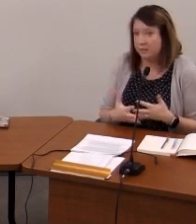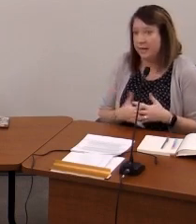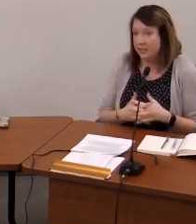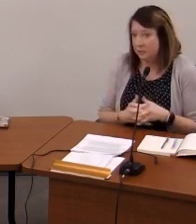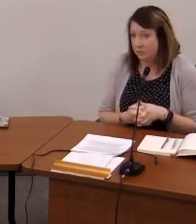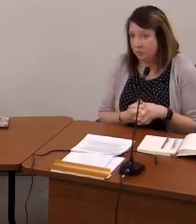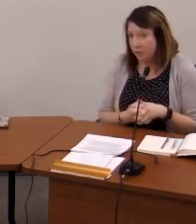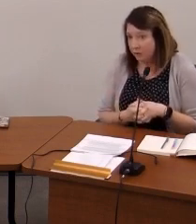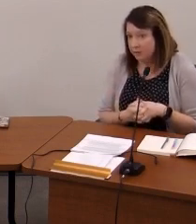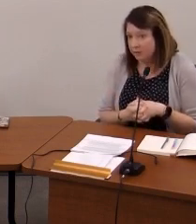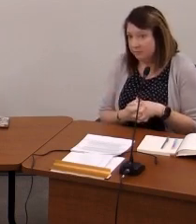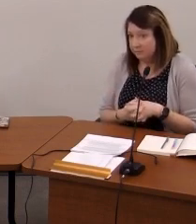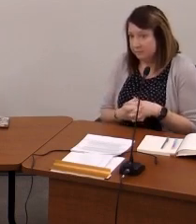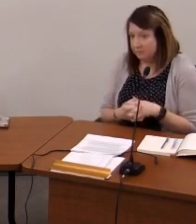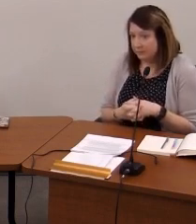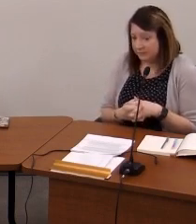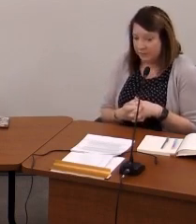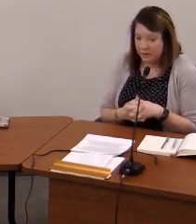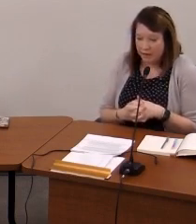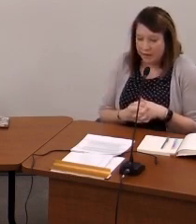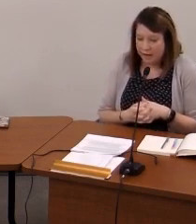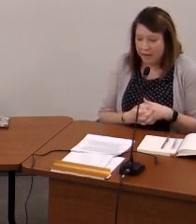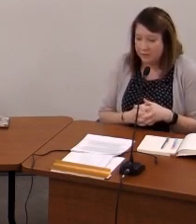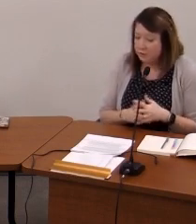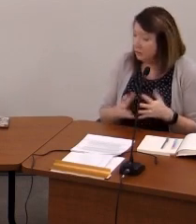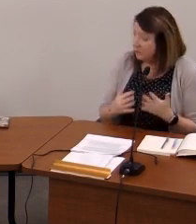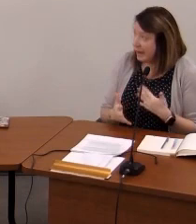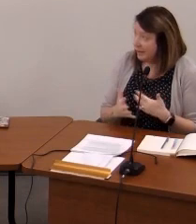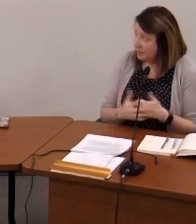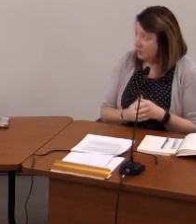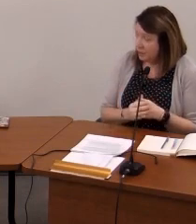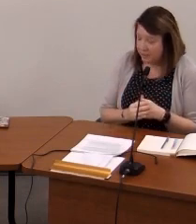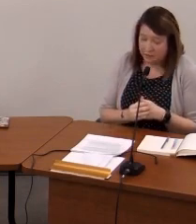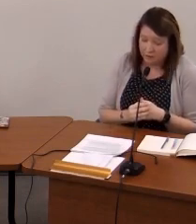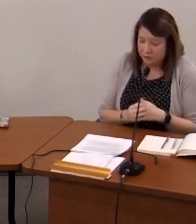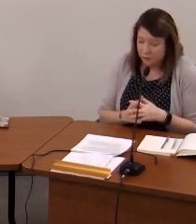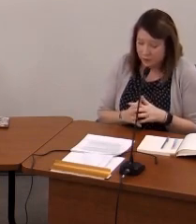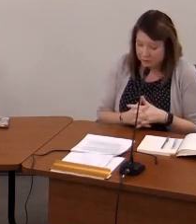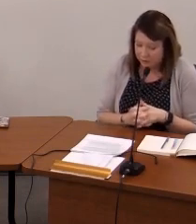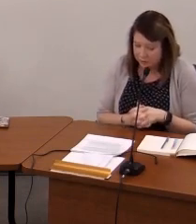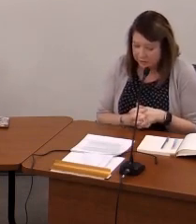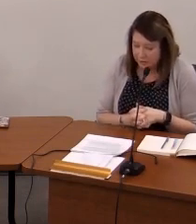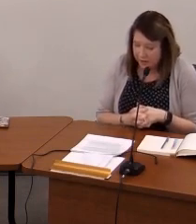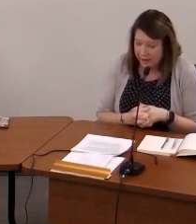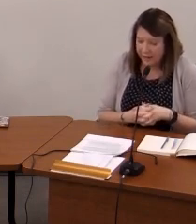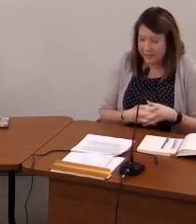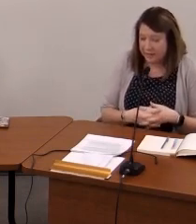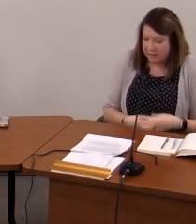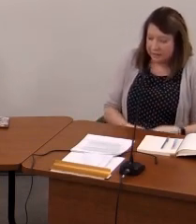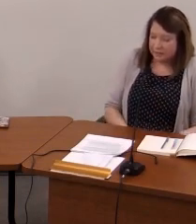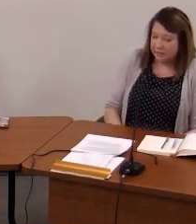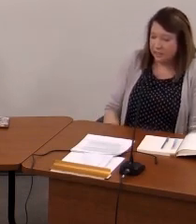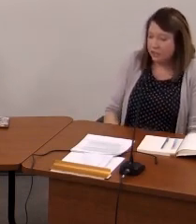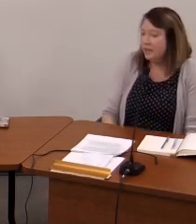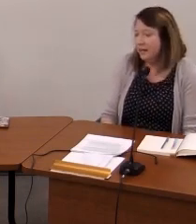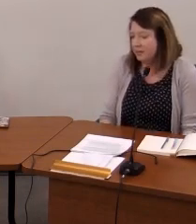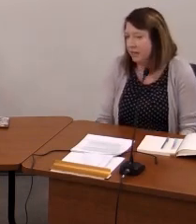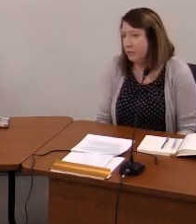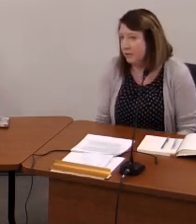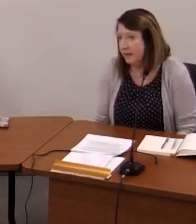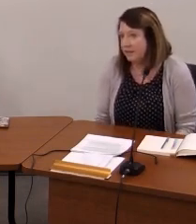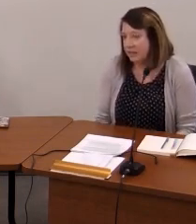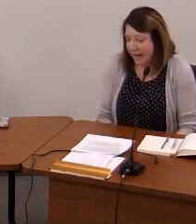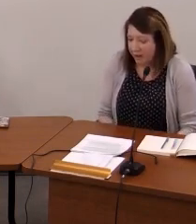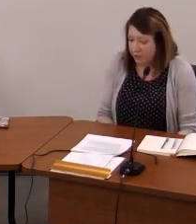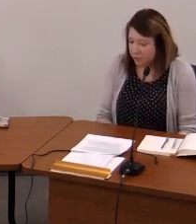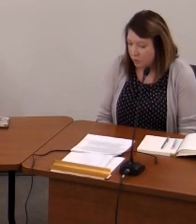what steps do I need to take to move forward. So circling back to Jenny's original question, can you kind